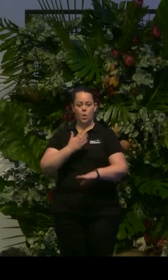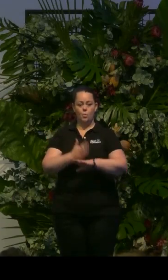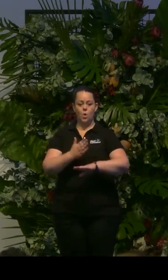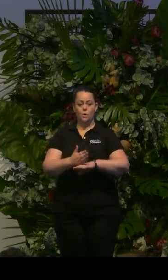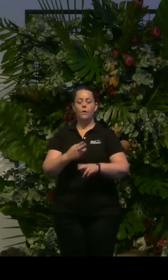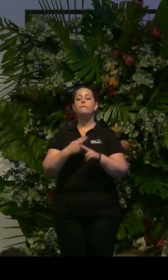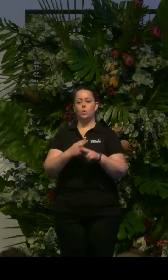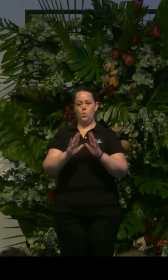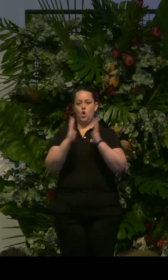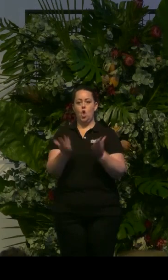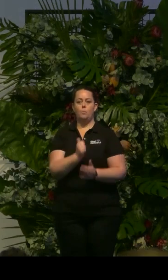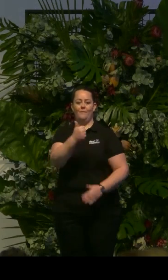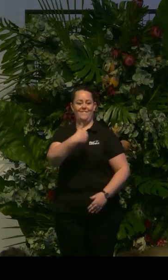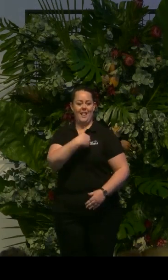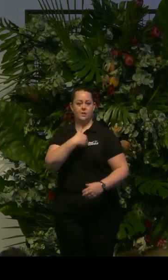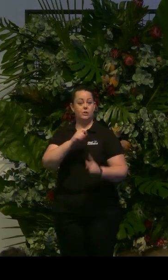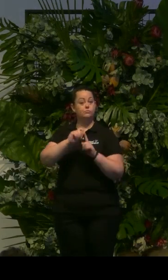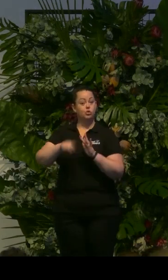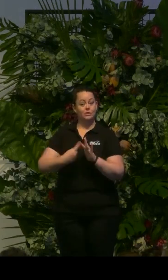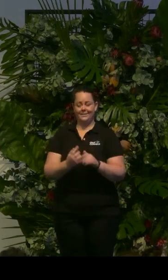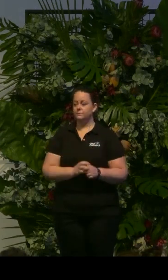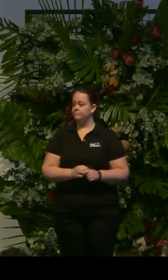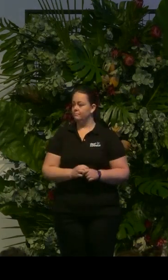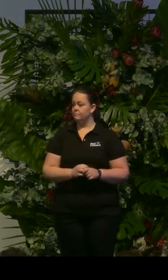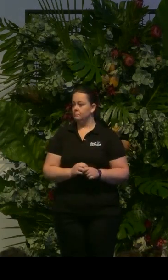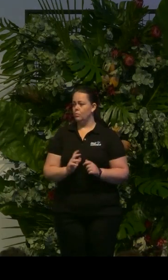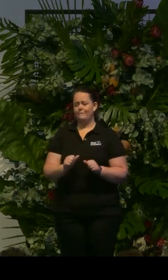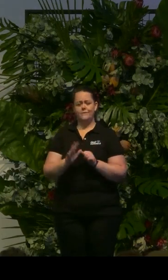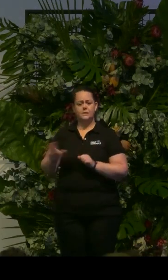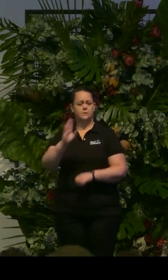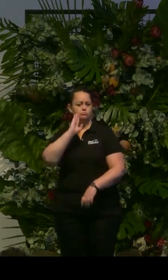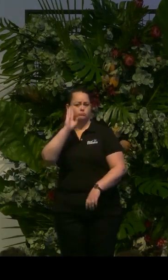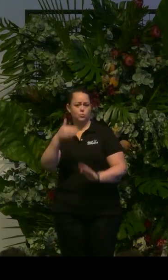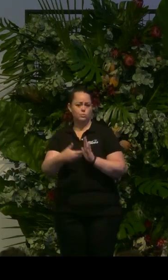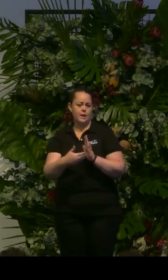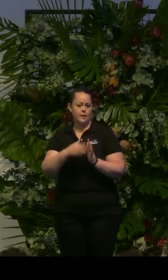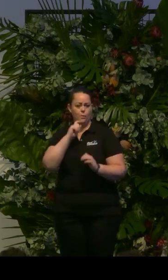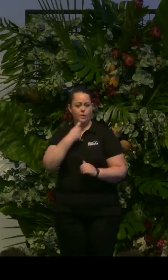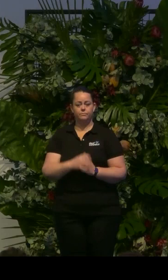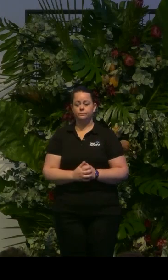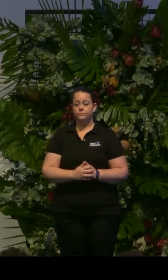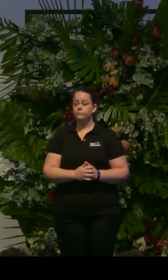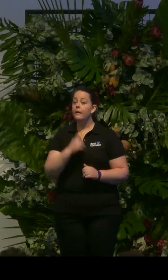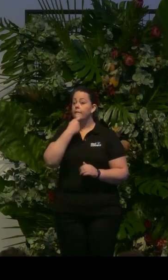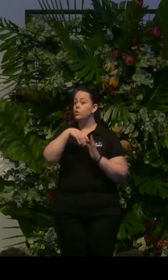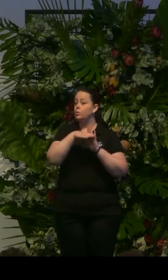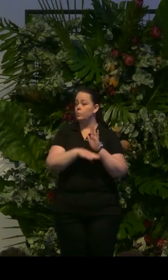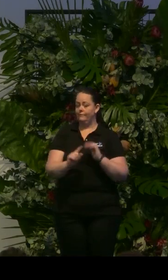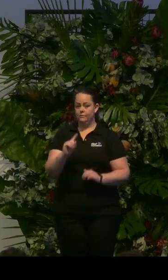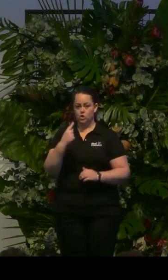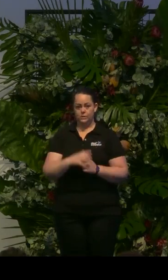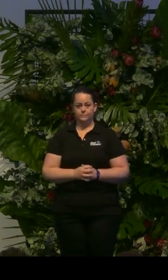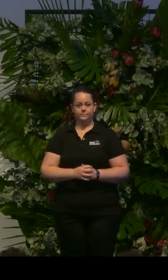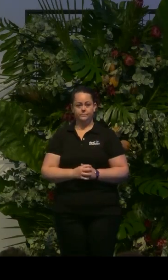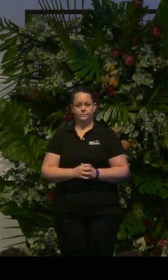stream host for our fantastic lightning talks that we have here today. Just a little bit of housekeeping. In order to